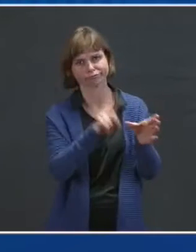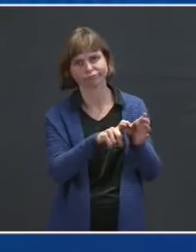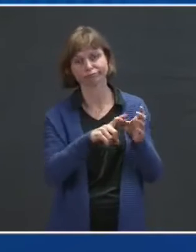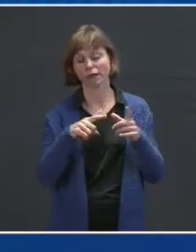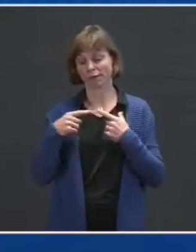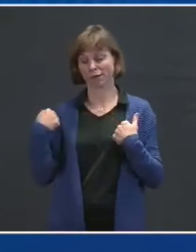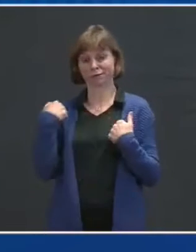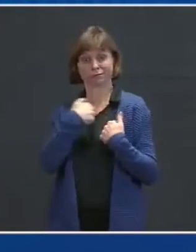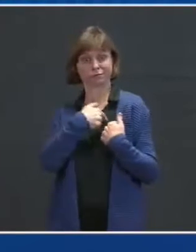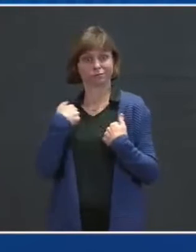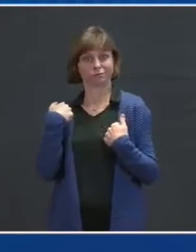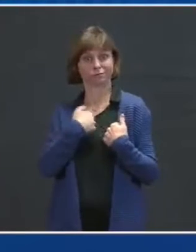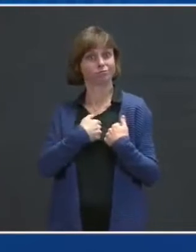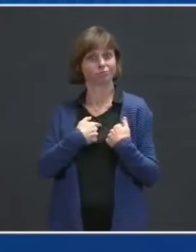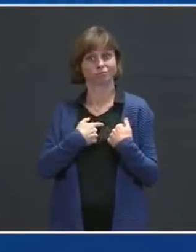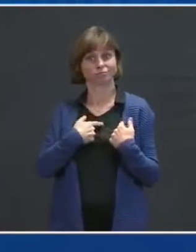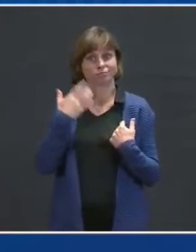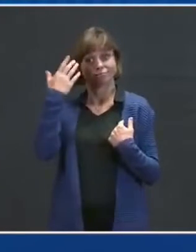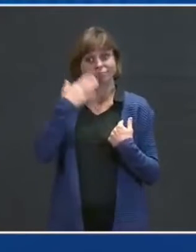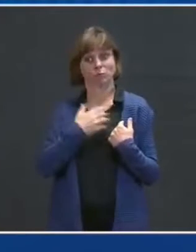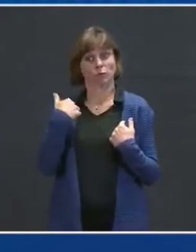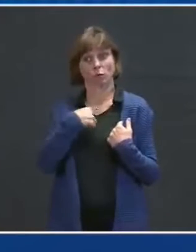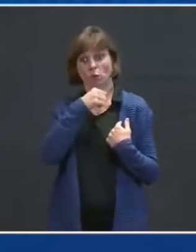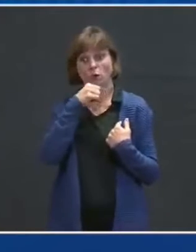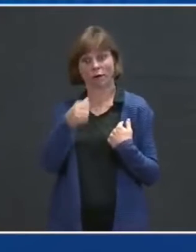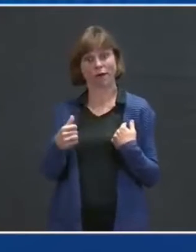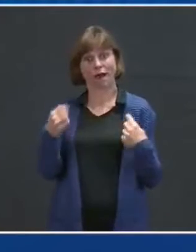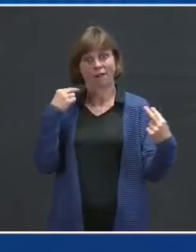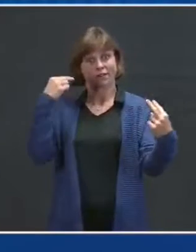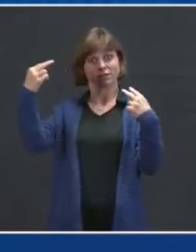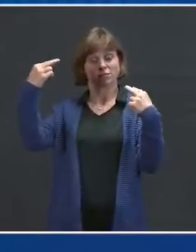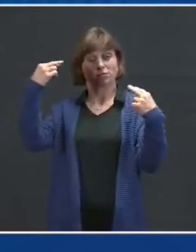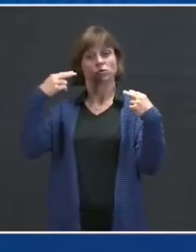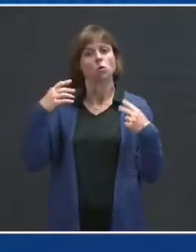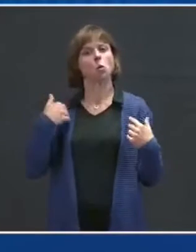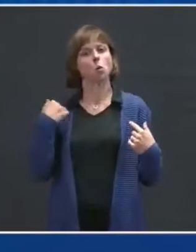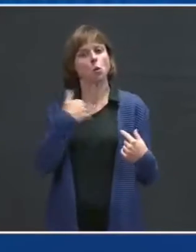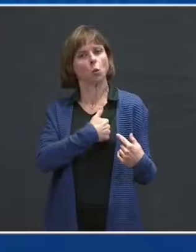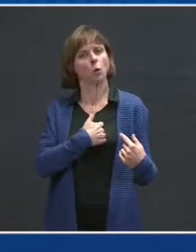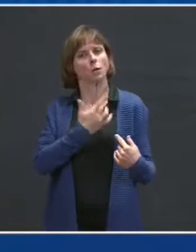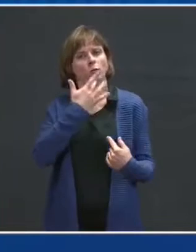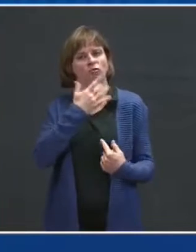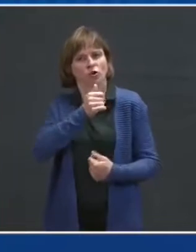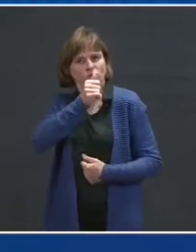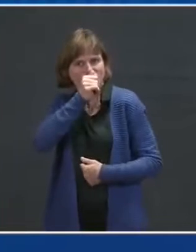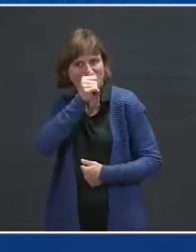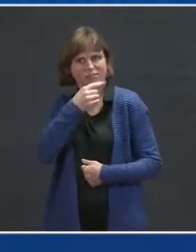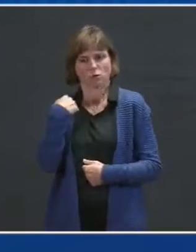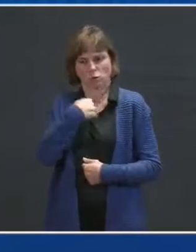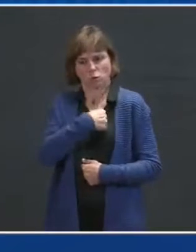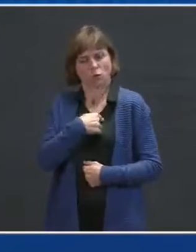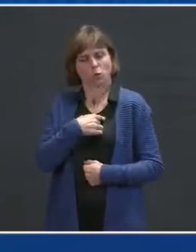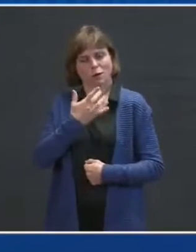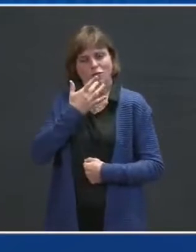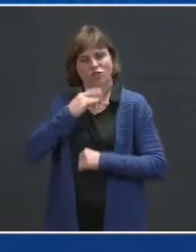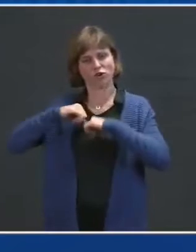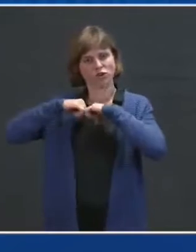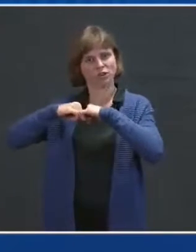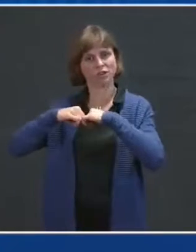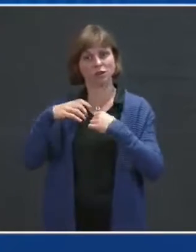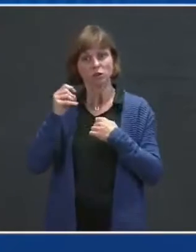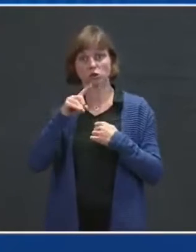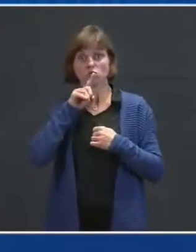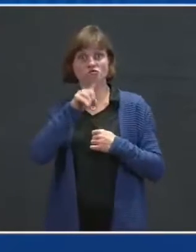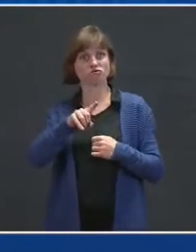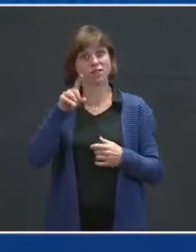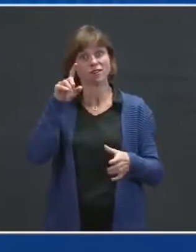of domestic visibility. So as a country, we choose to have both privacy and security. So the intelligence community largely has no visibility